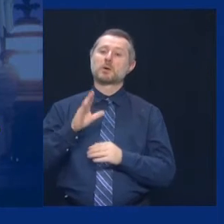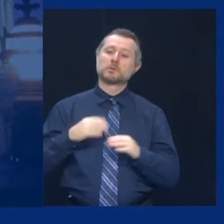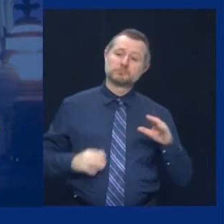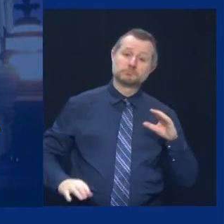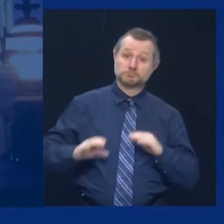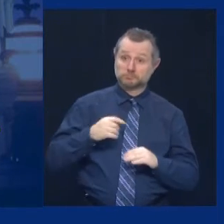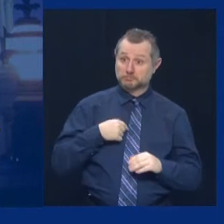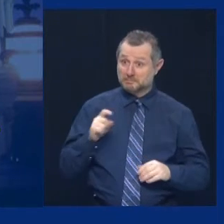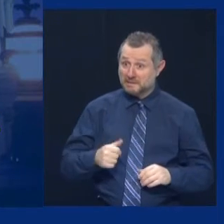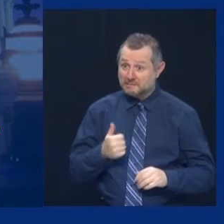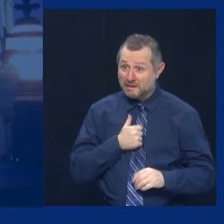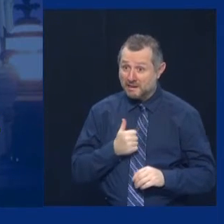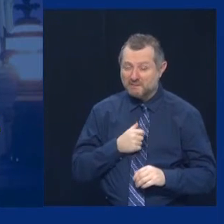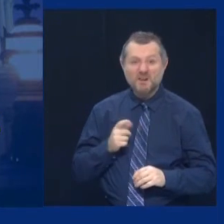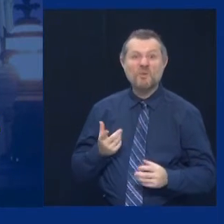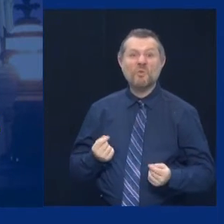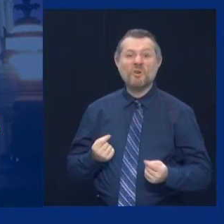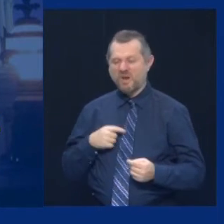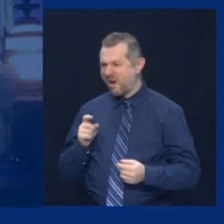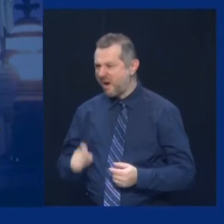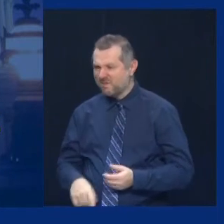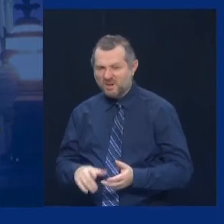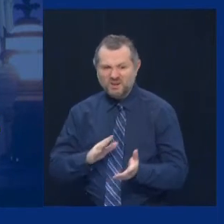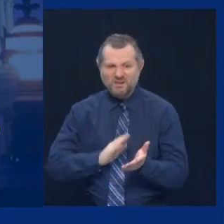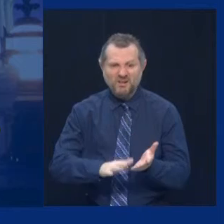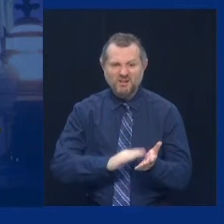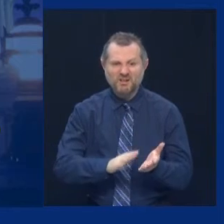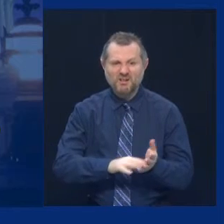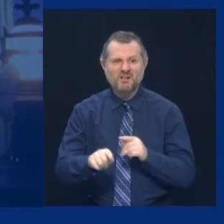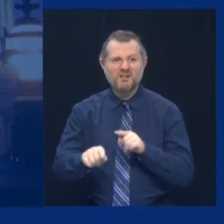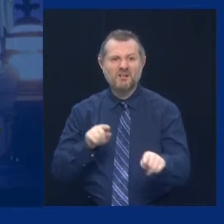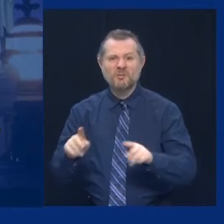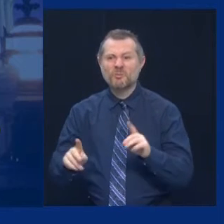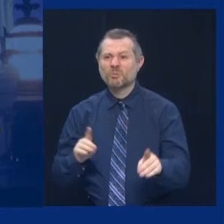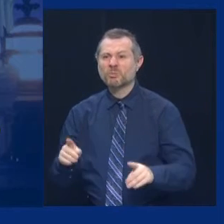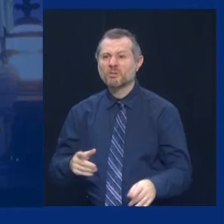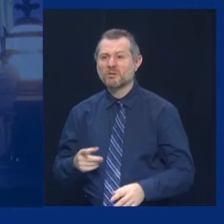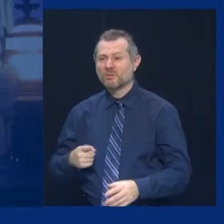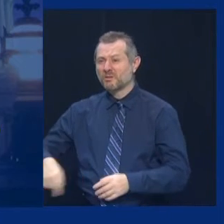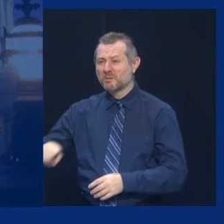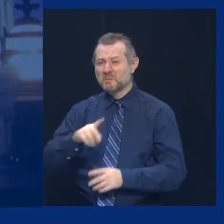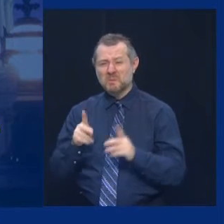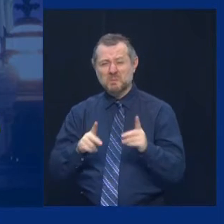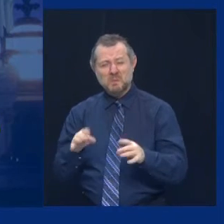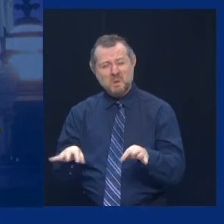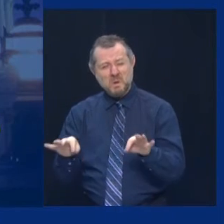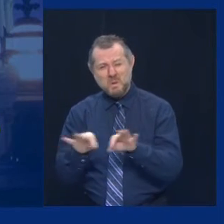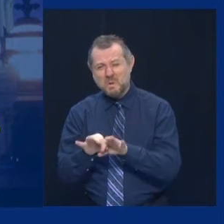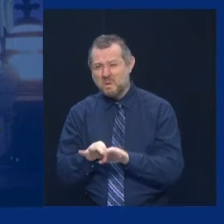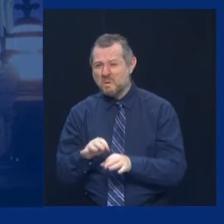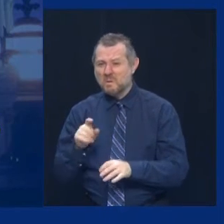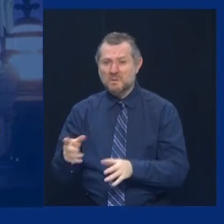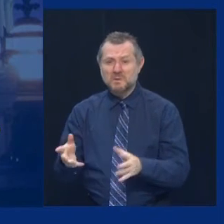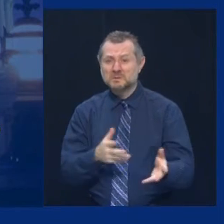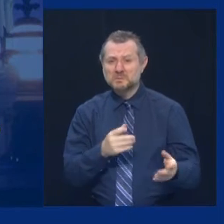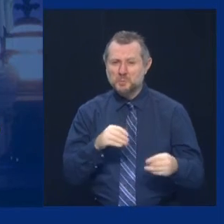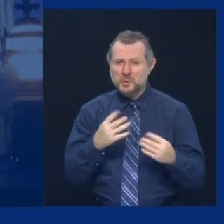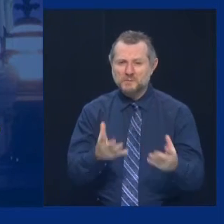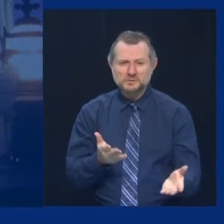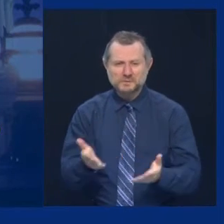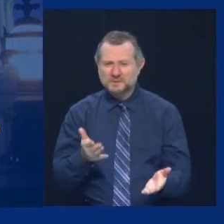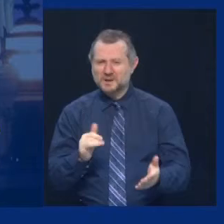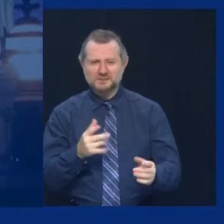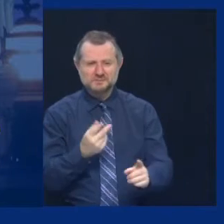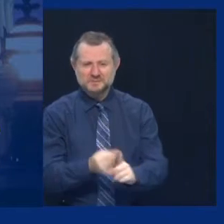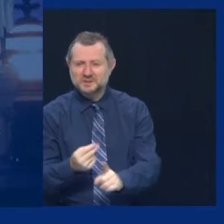that means we will lay off people who we need to do the vaccines. Lay off National